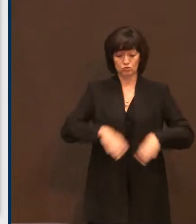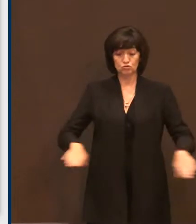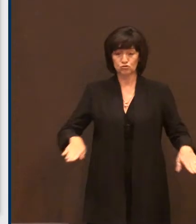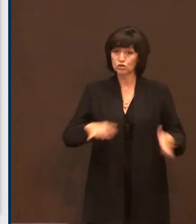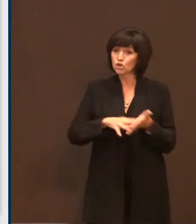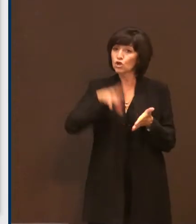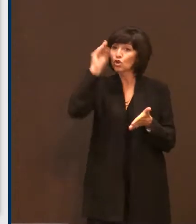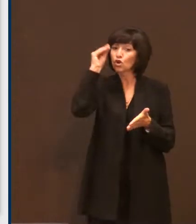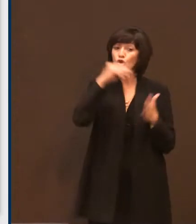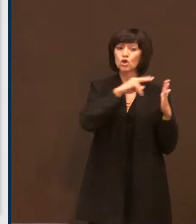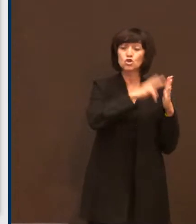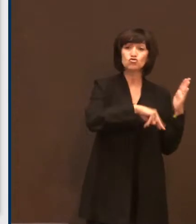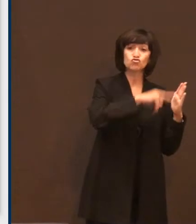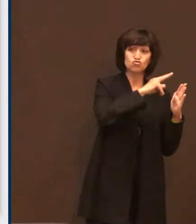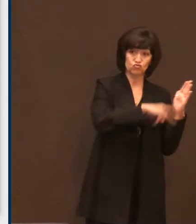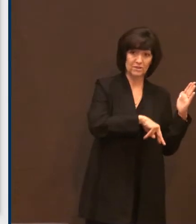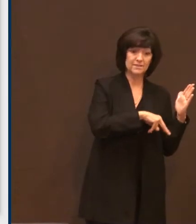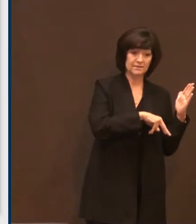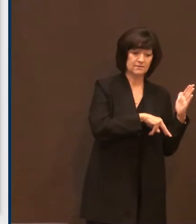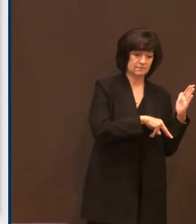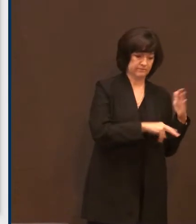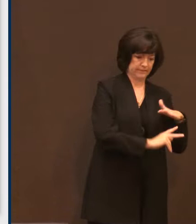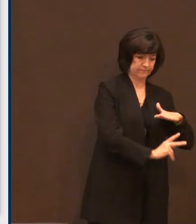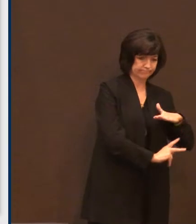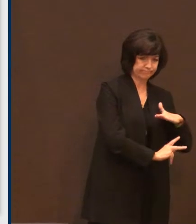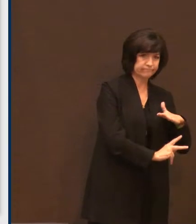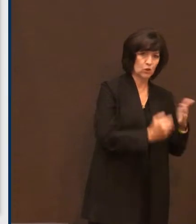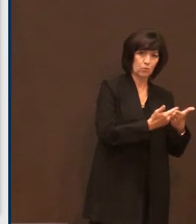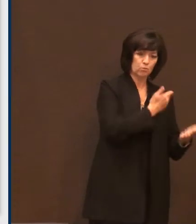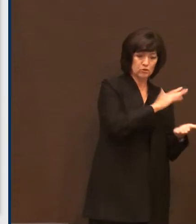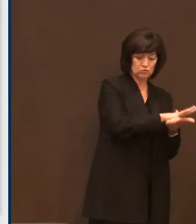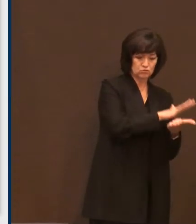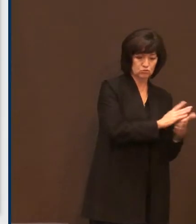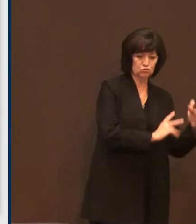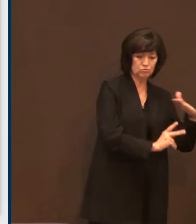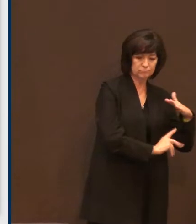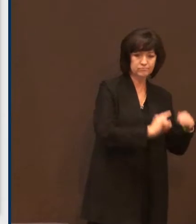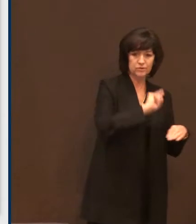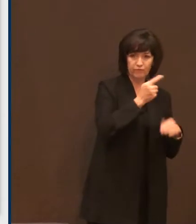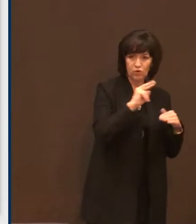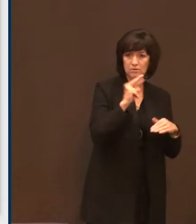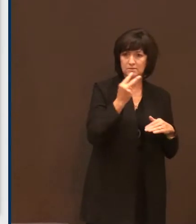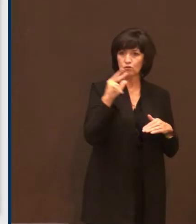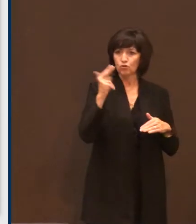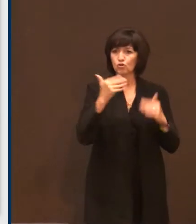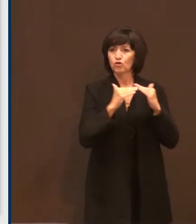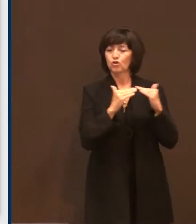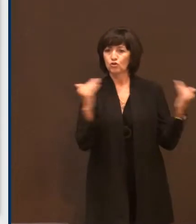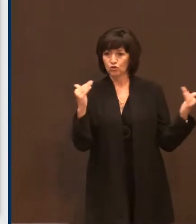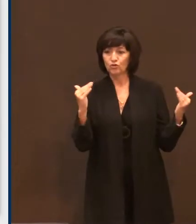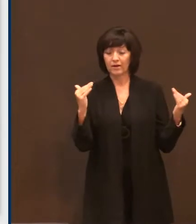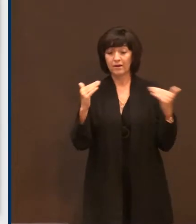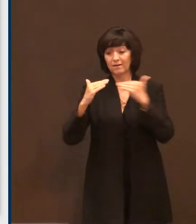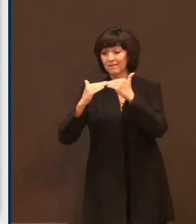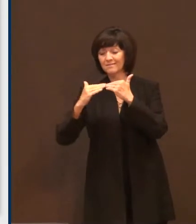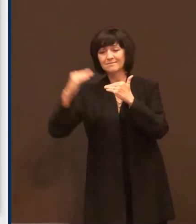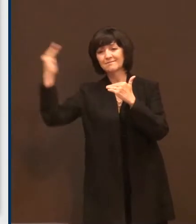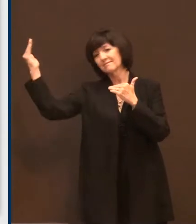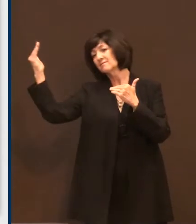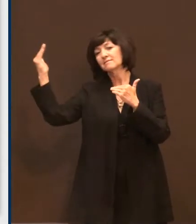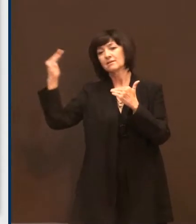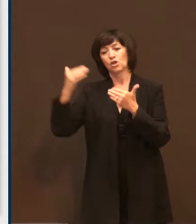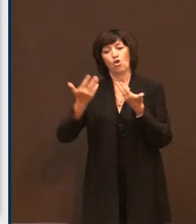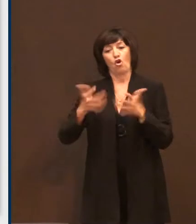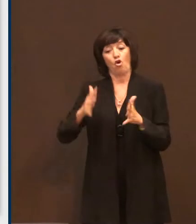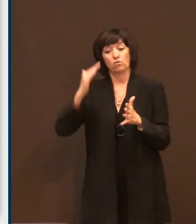3, and then you read to learn from grades 4 on. So if you're not reading on grade level at